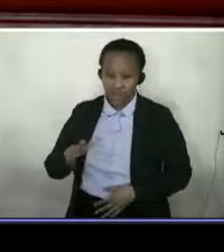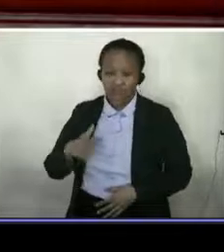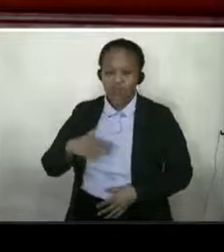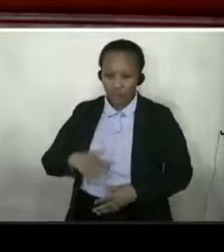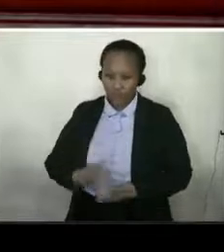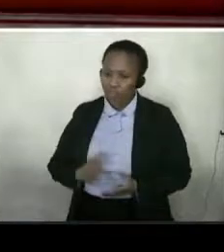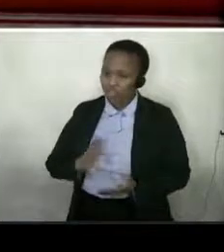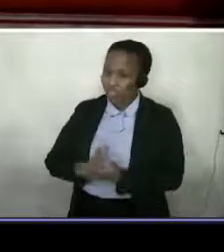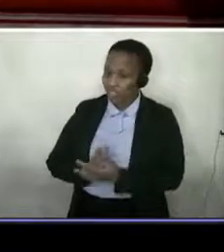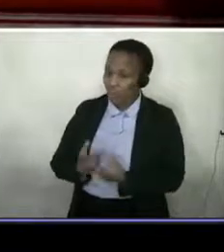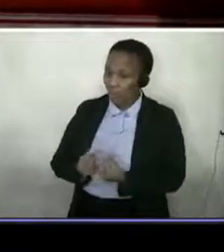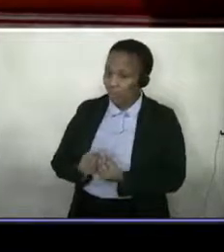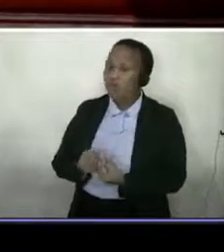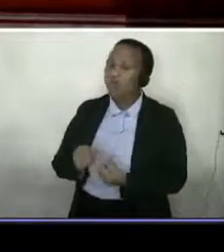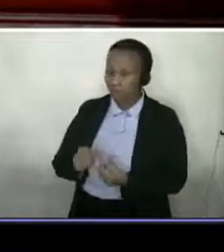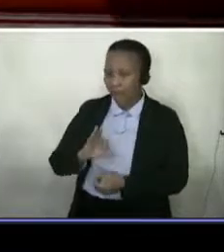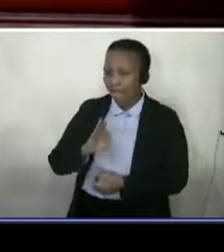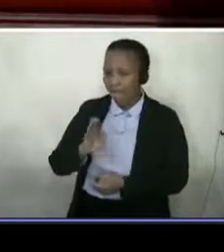that.